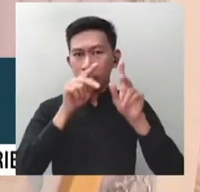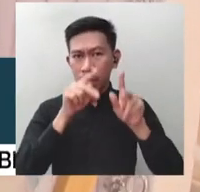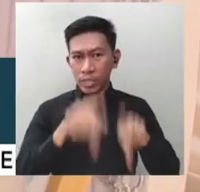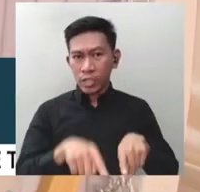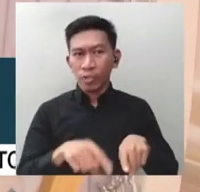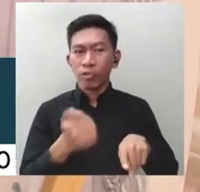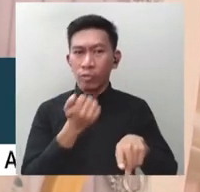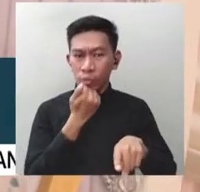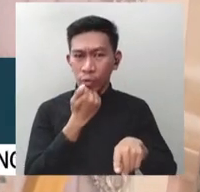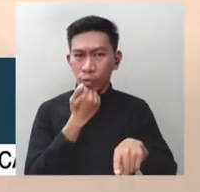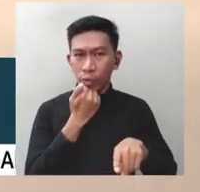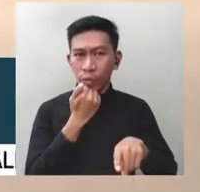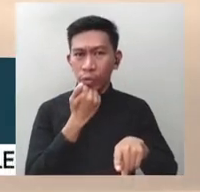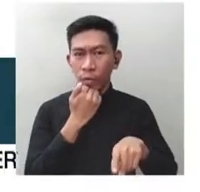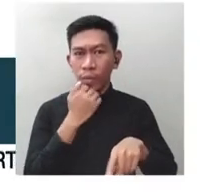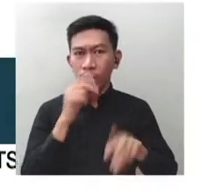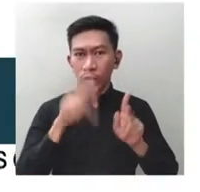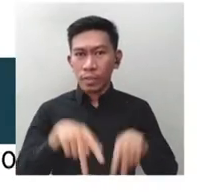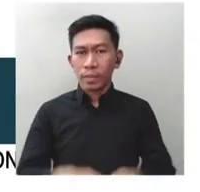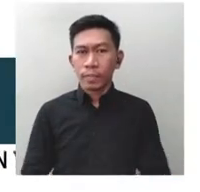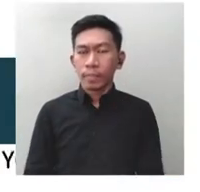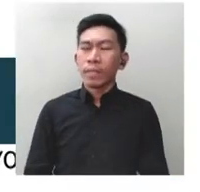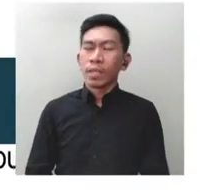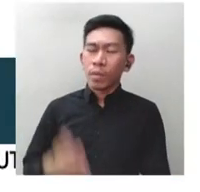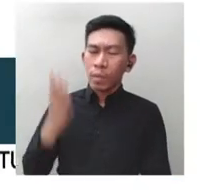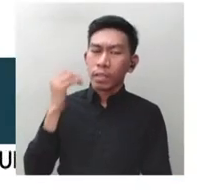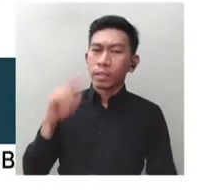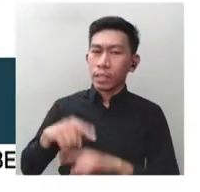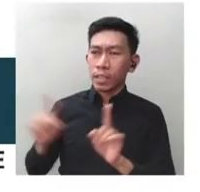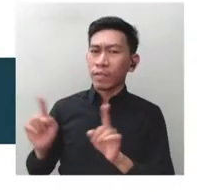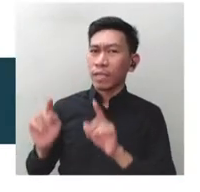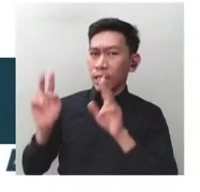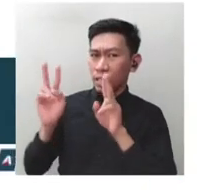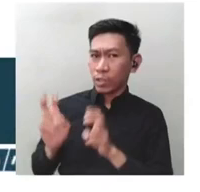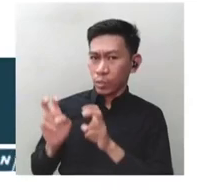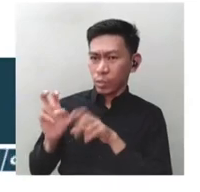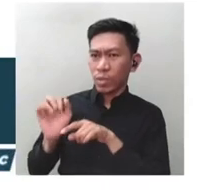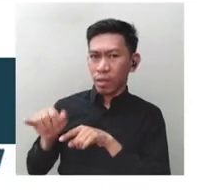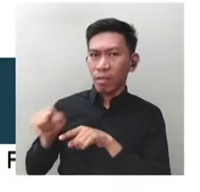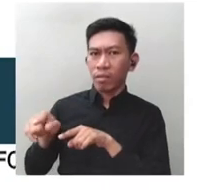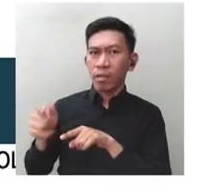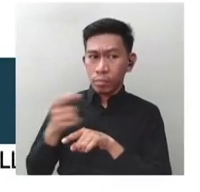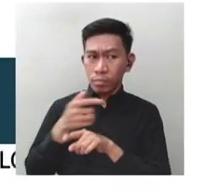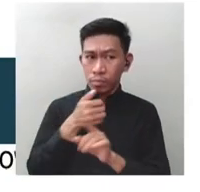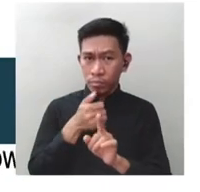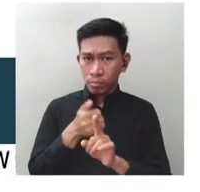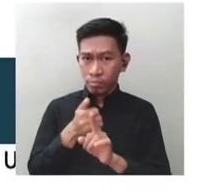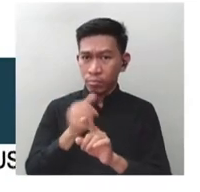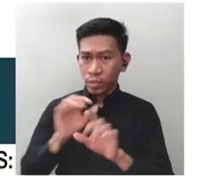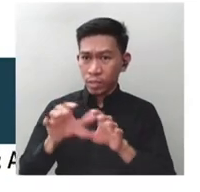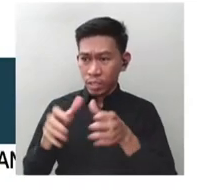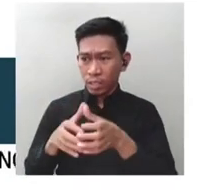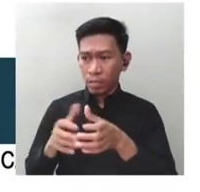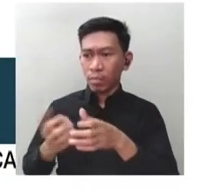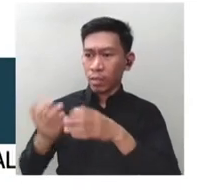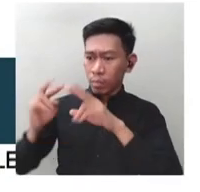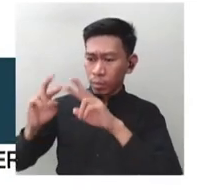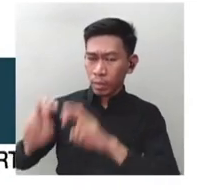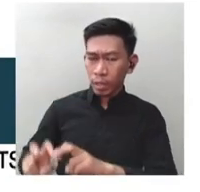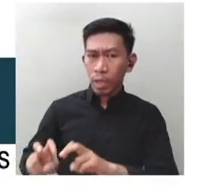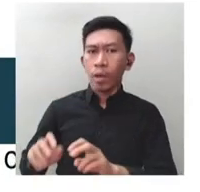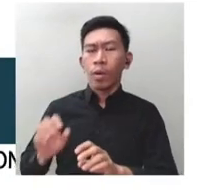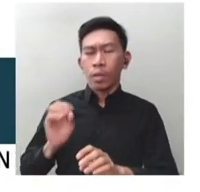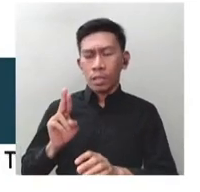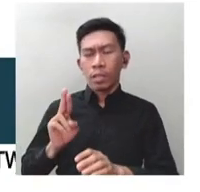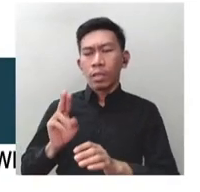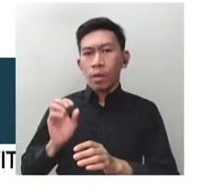Because that's another issue here, Colonel. Are you also going to look into that? They shot and killed a person and left the person